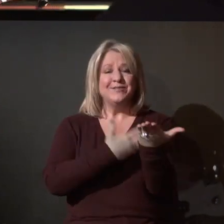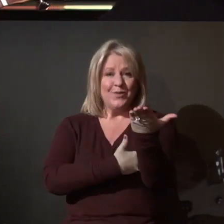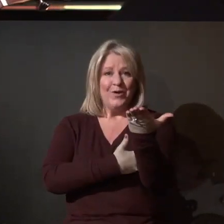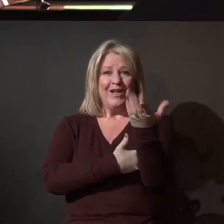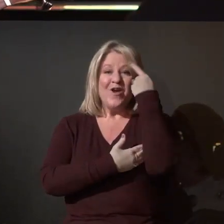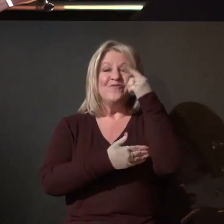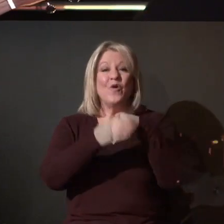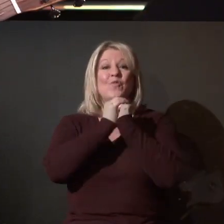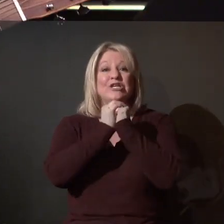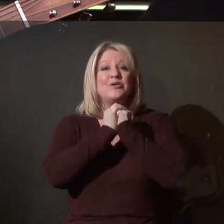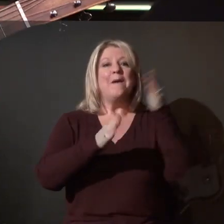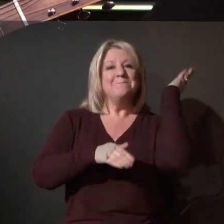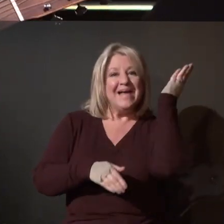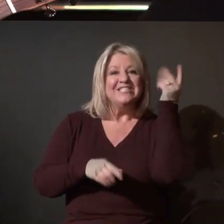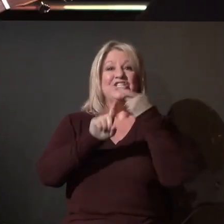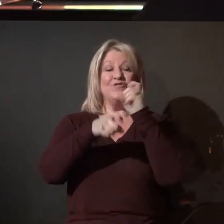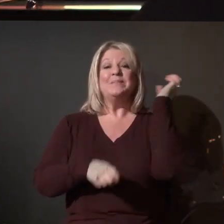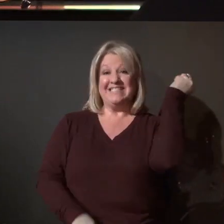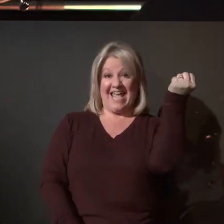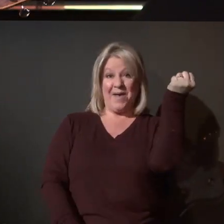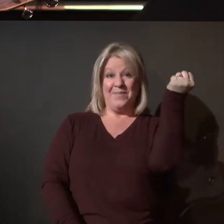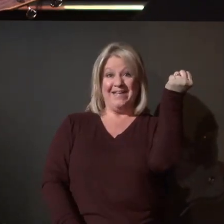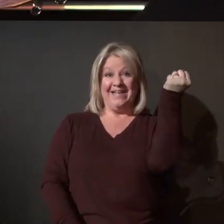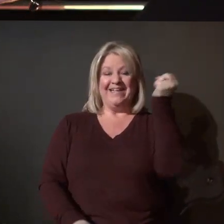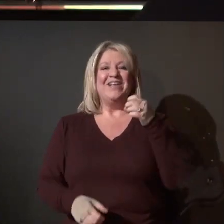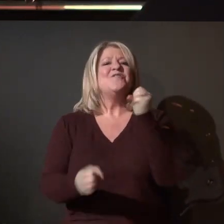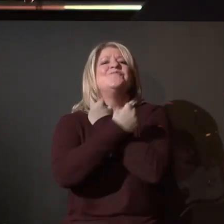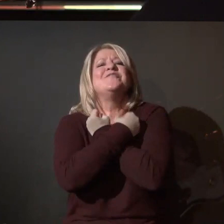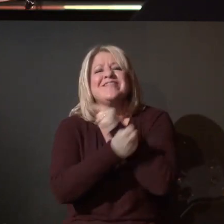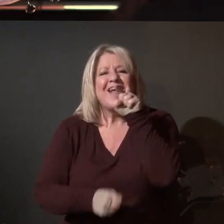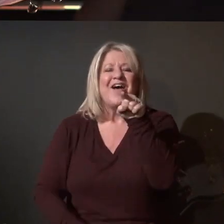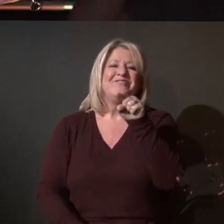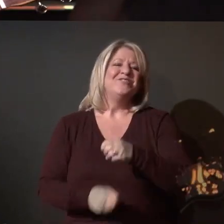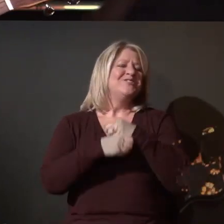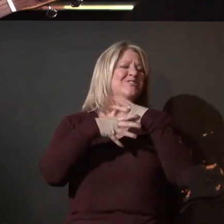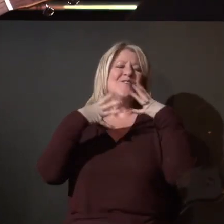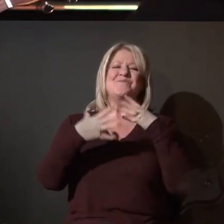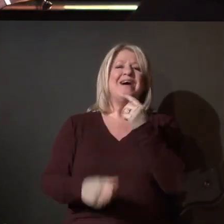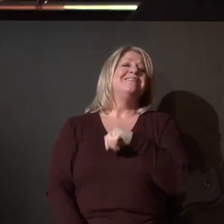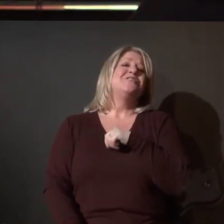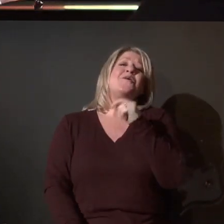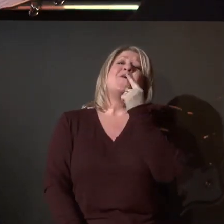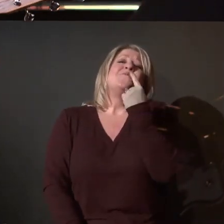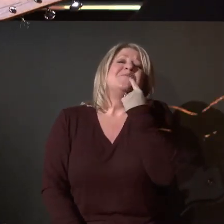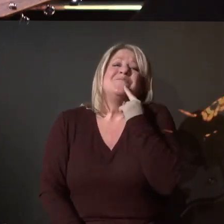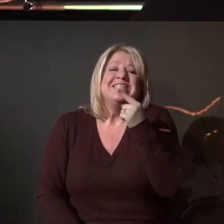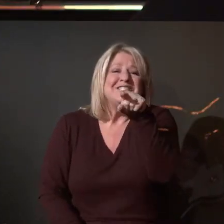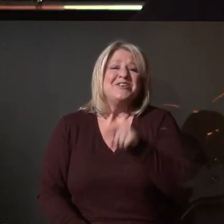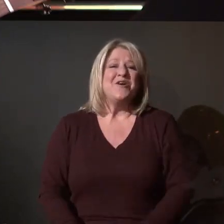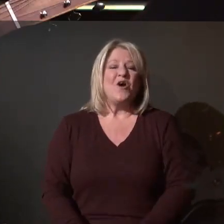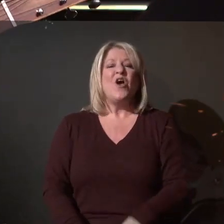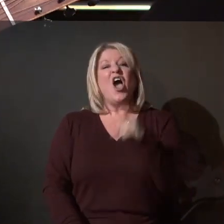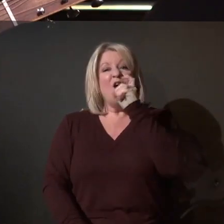for worship and the message from Pastor Sam. We just love you guys so much. We miss you guys, and we know we sort of